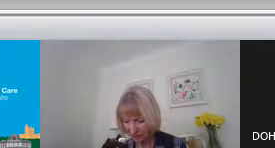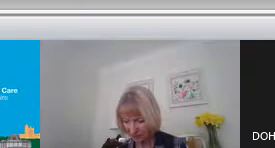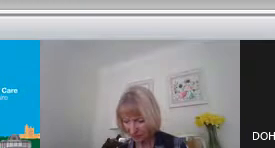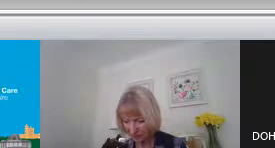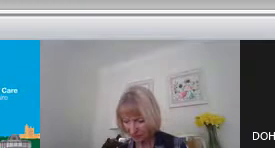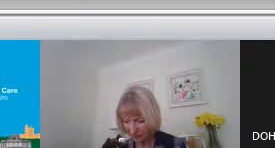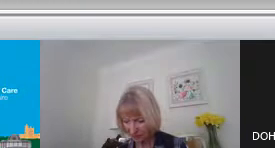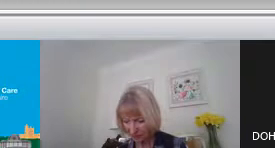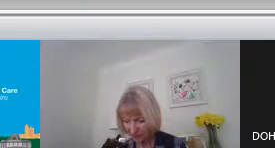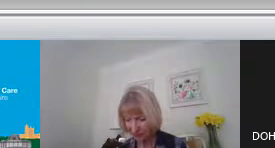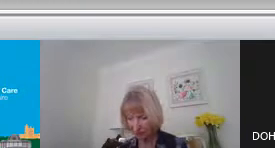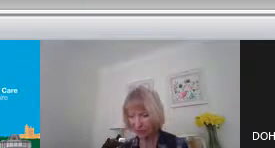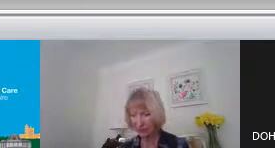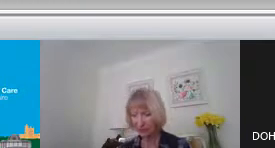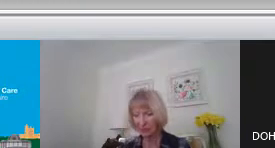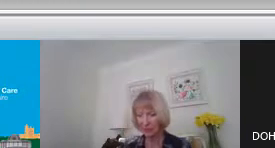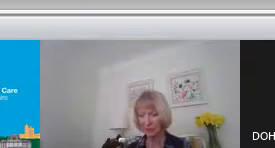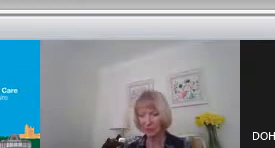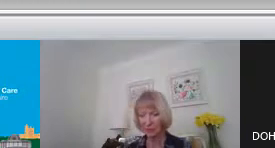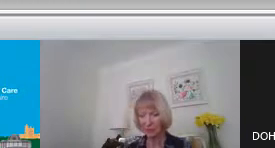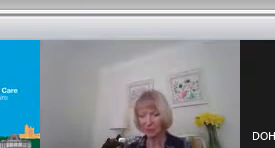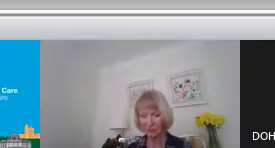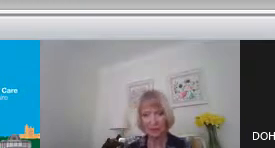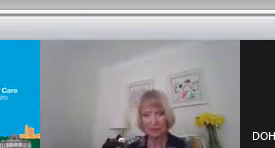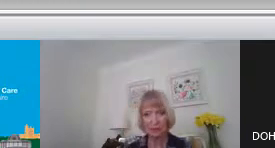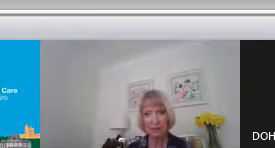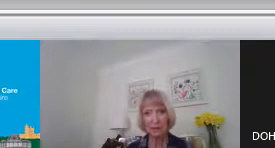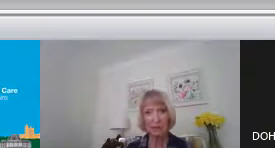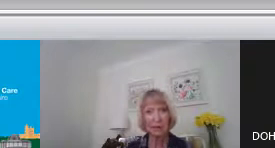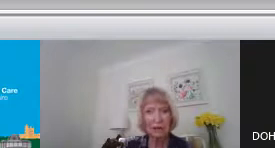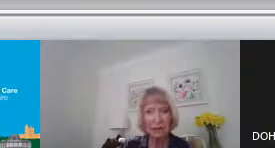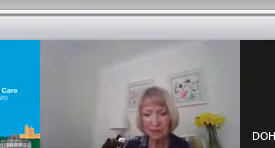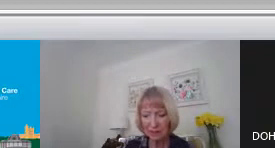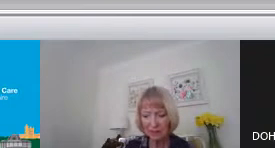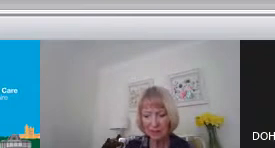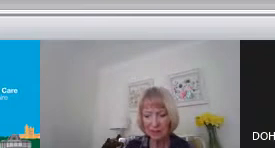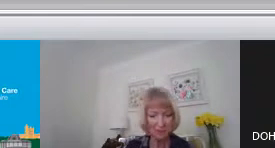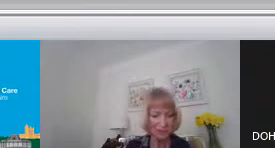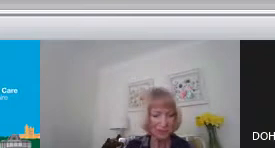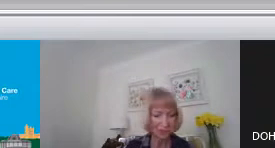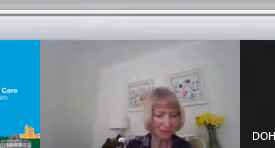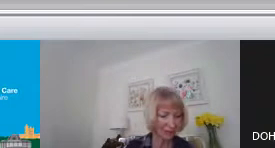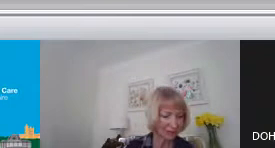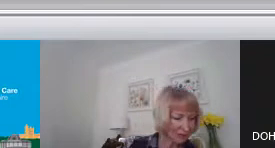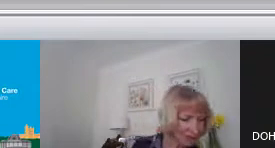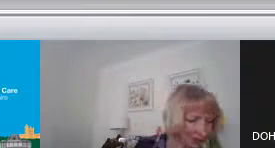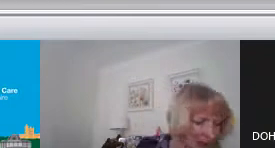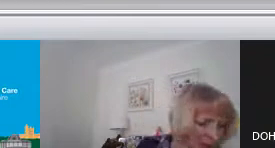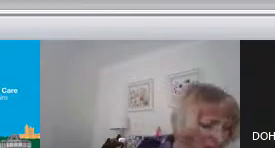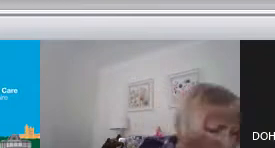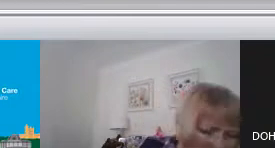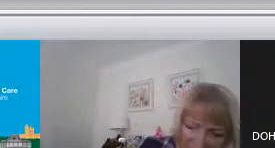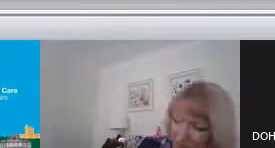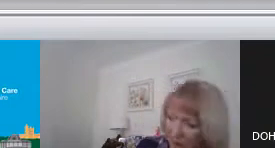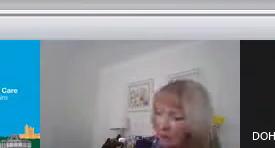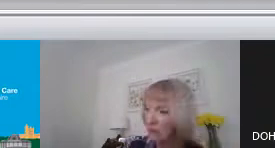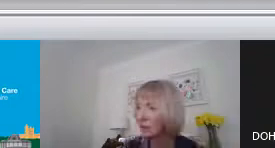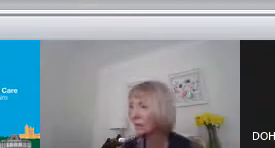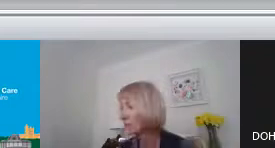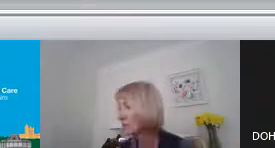I will go on to shortly. So we're seeking to find kind of new and innovative ways of using the